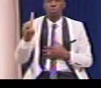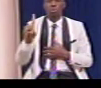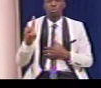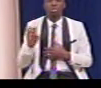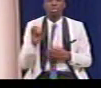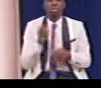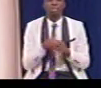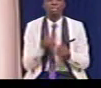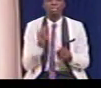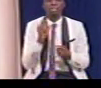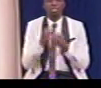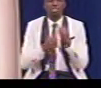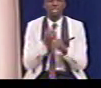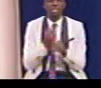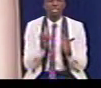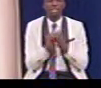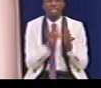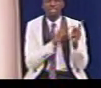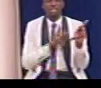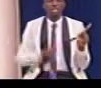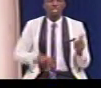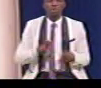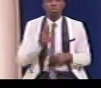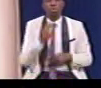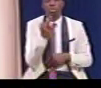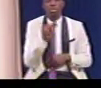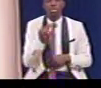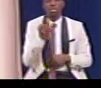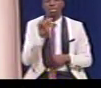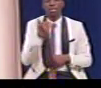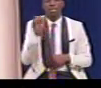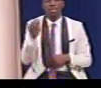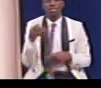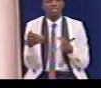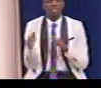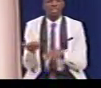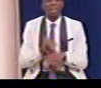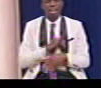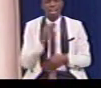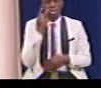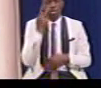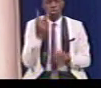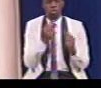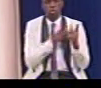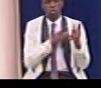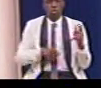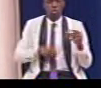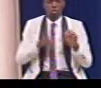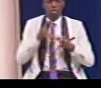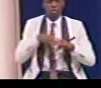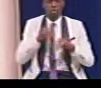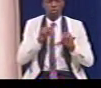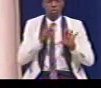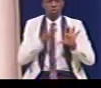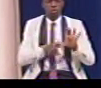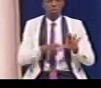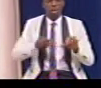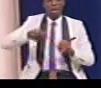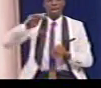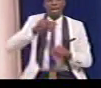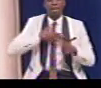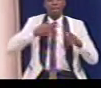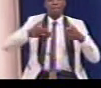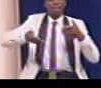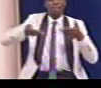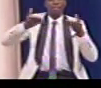died, I saw also the Lord sitting upon his throne, high and lifted up, and his train filled the temple.